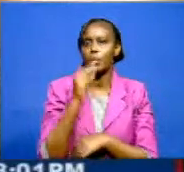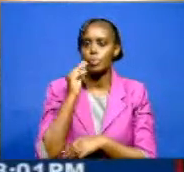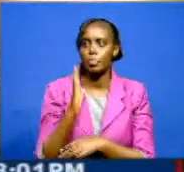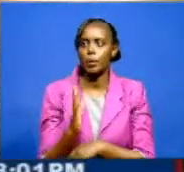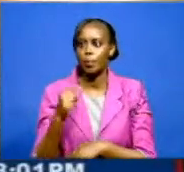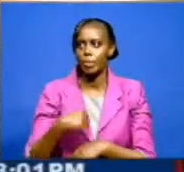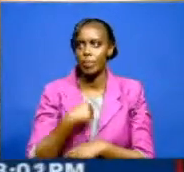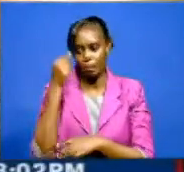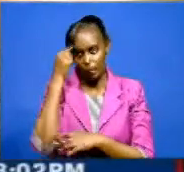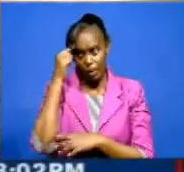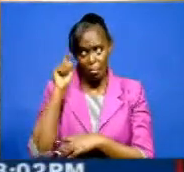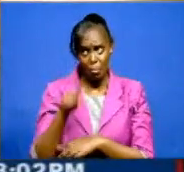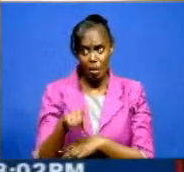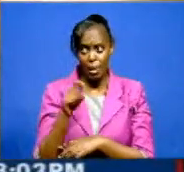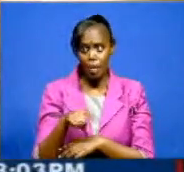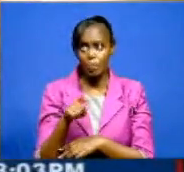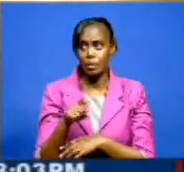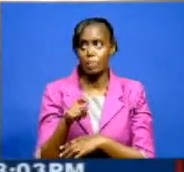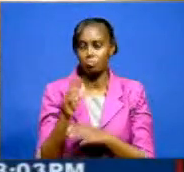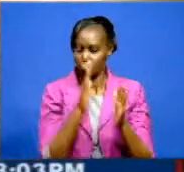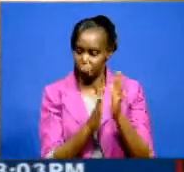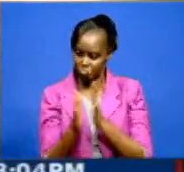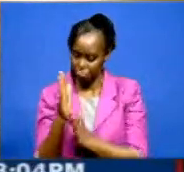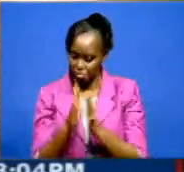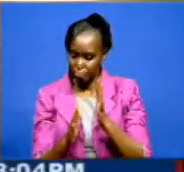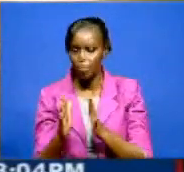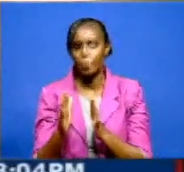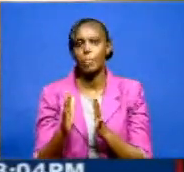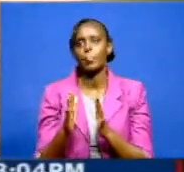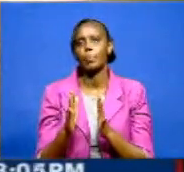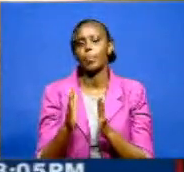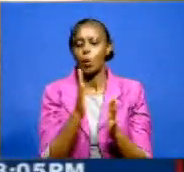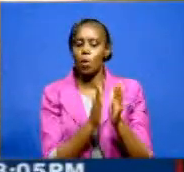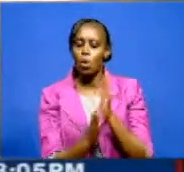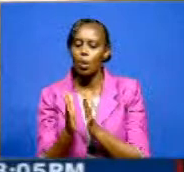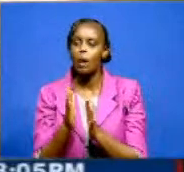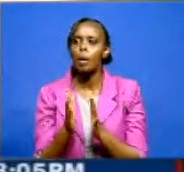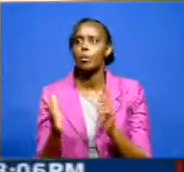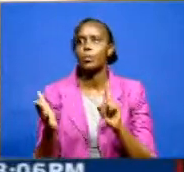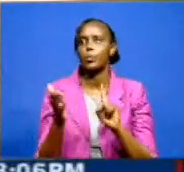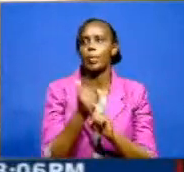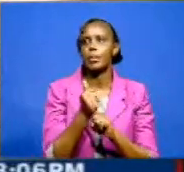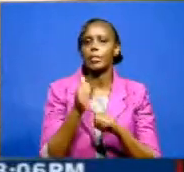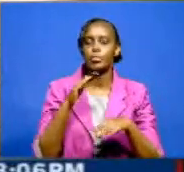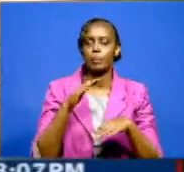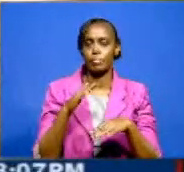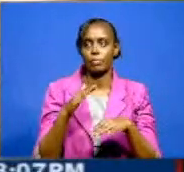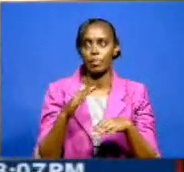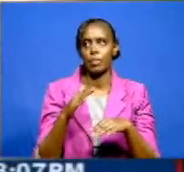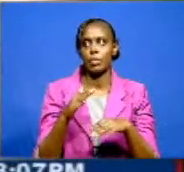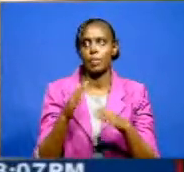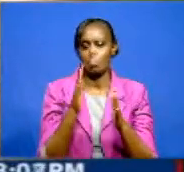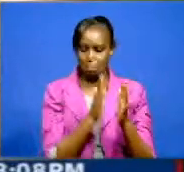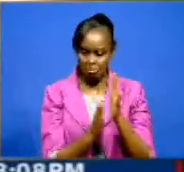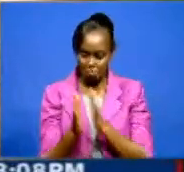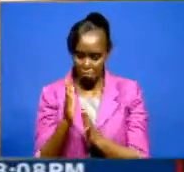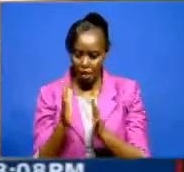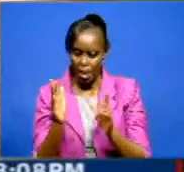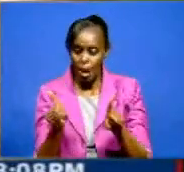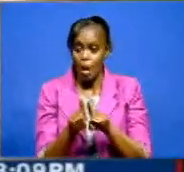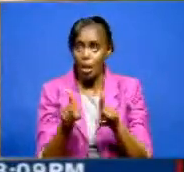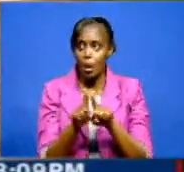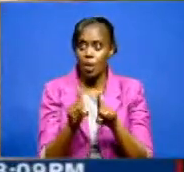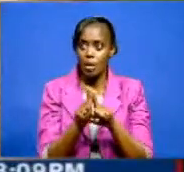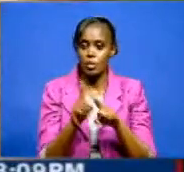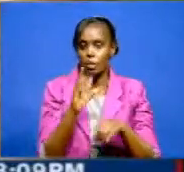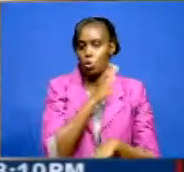I think they must be in full gear, trying to get organized to achieve this deadline. So as they prepare, as